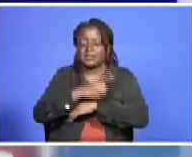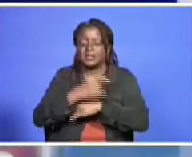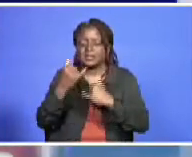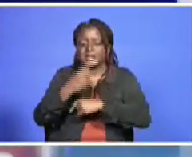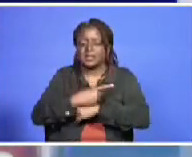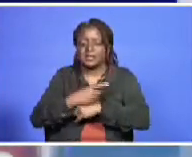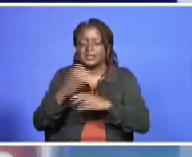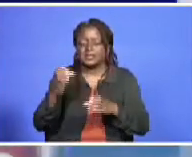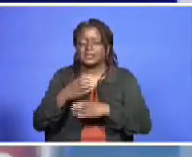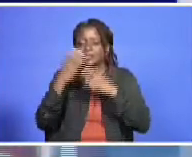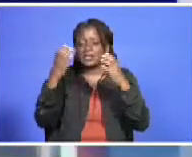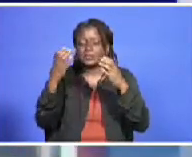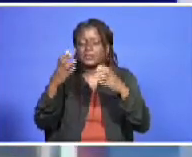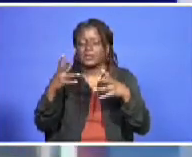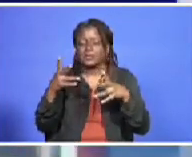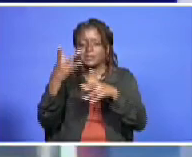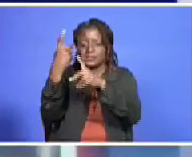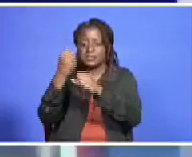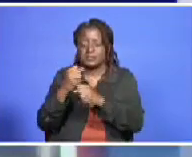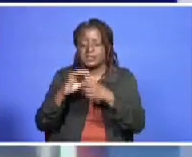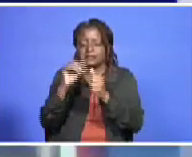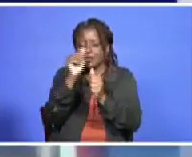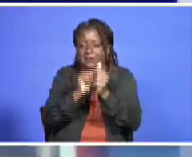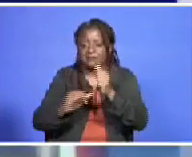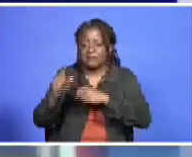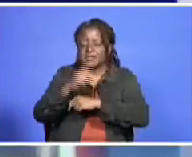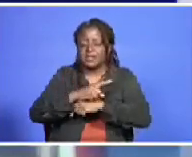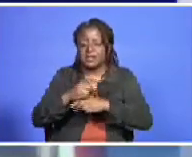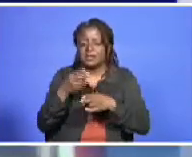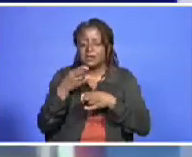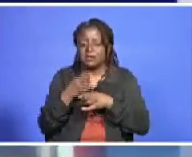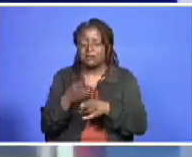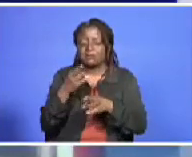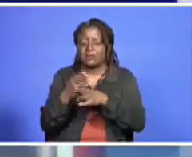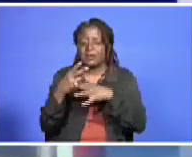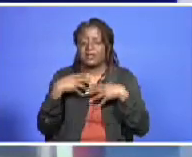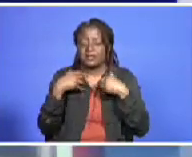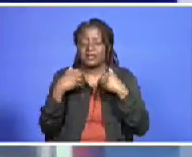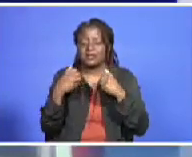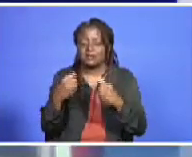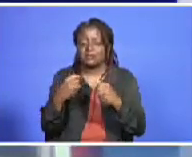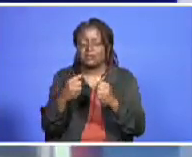of everyday ordinary heroes, which make the Bahamas the place it is today.